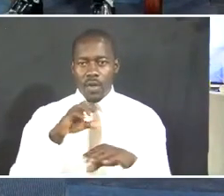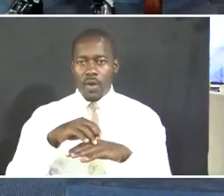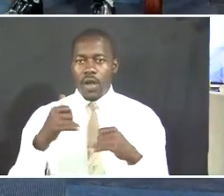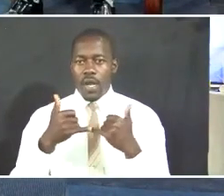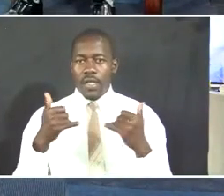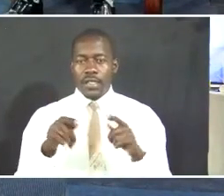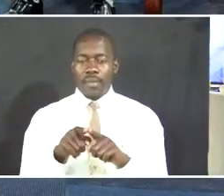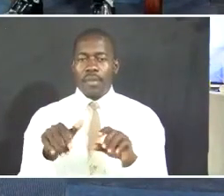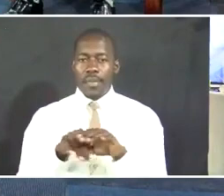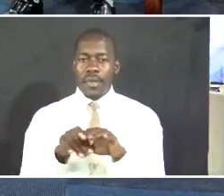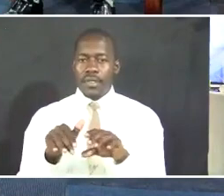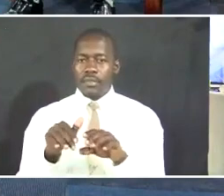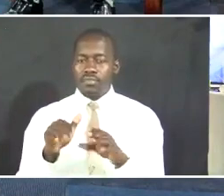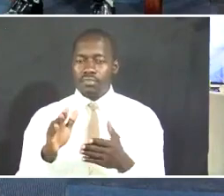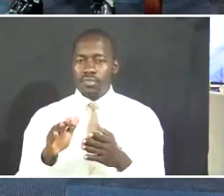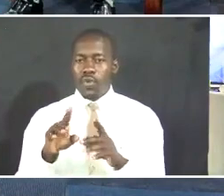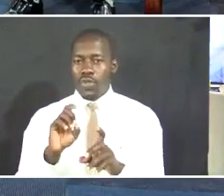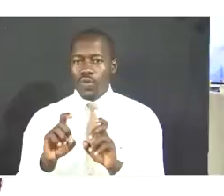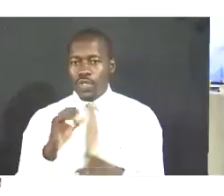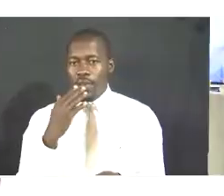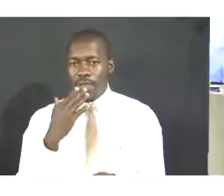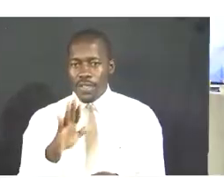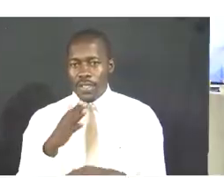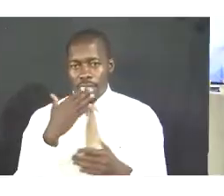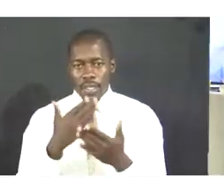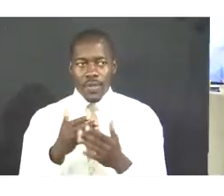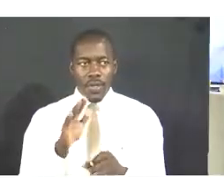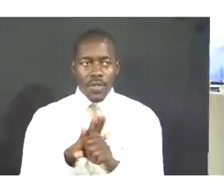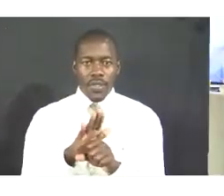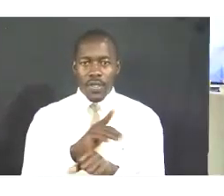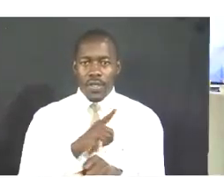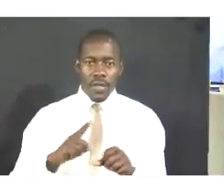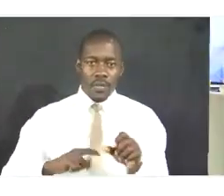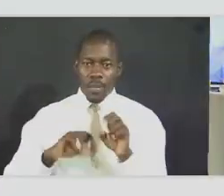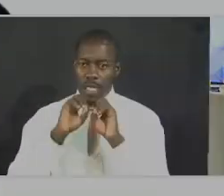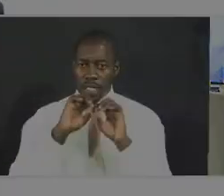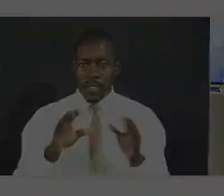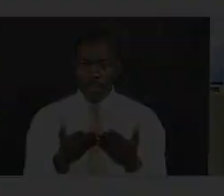are mainly for making this panel what it is. May God bless you. Thank you.